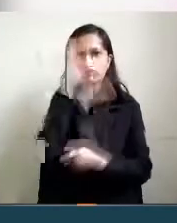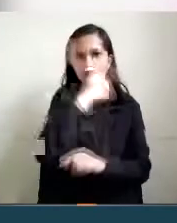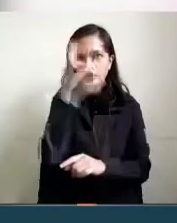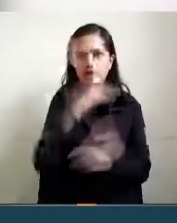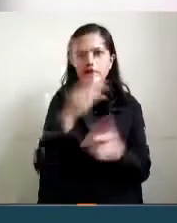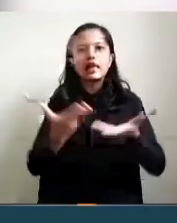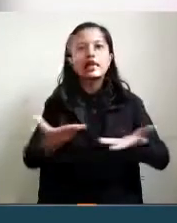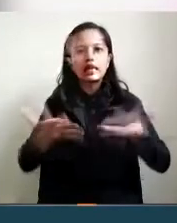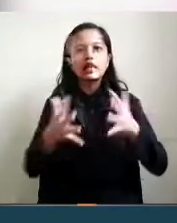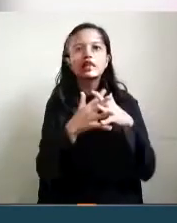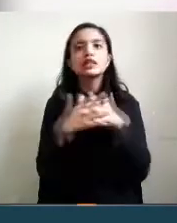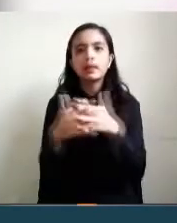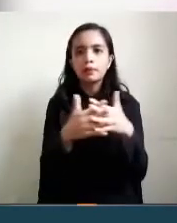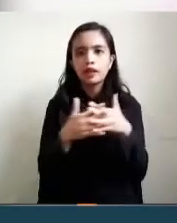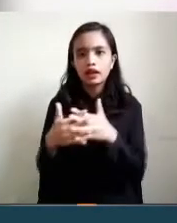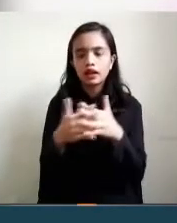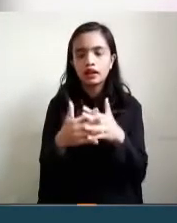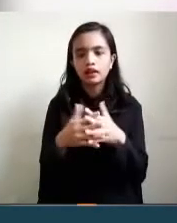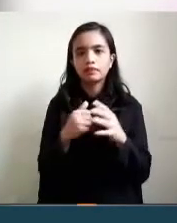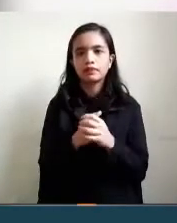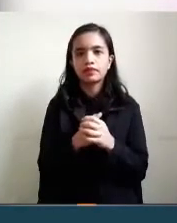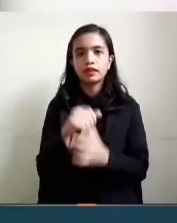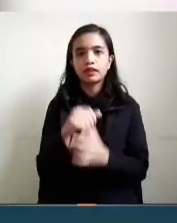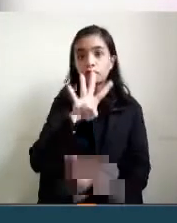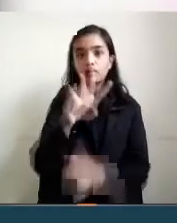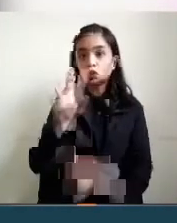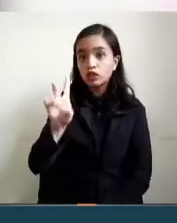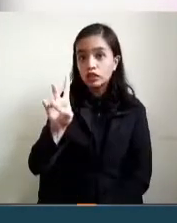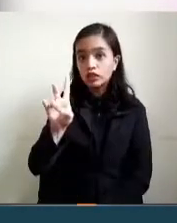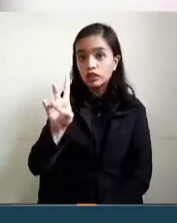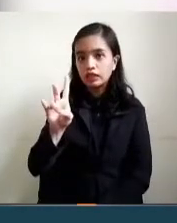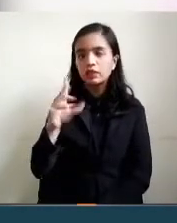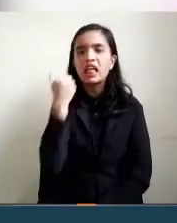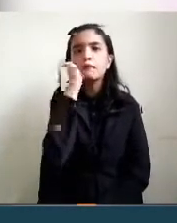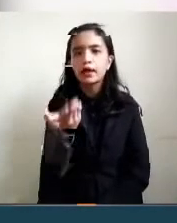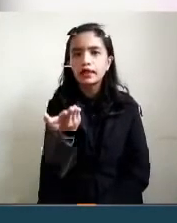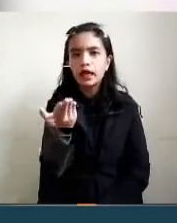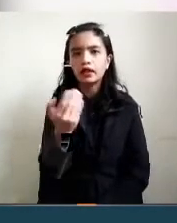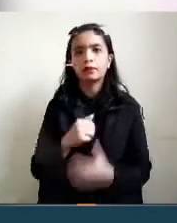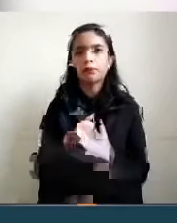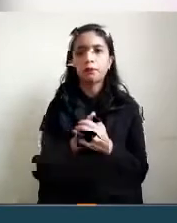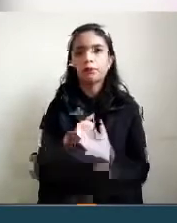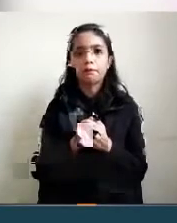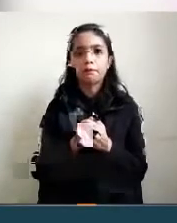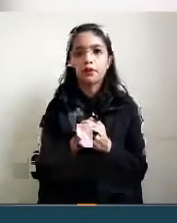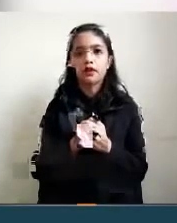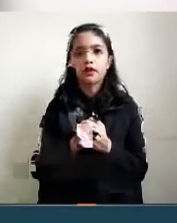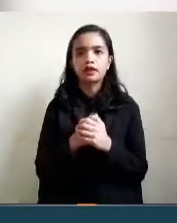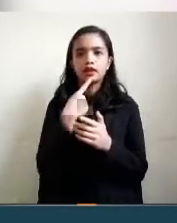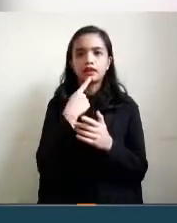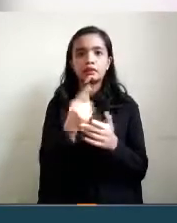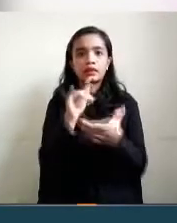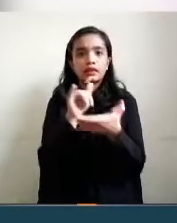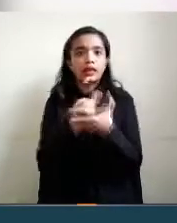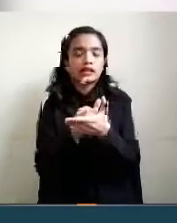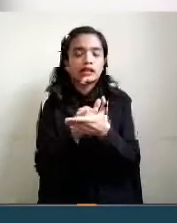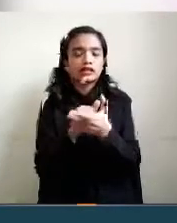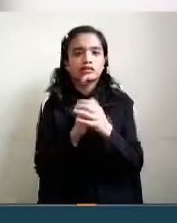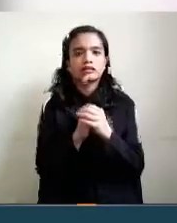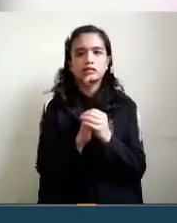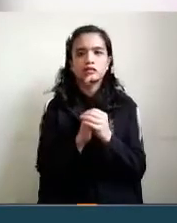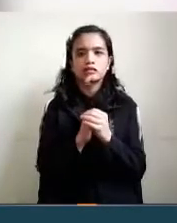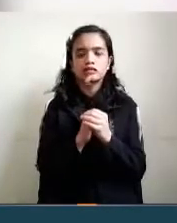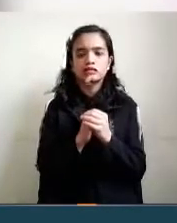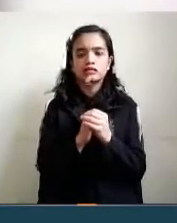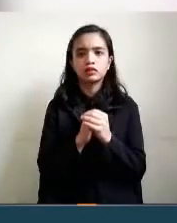United States, and about 47 of whom have died from the disease. These figures are actually